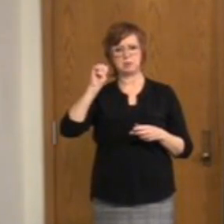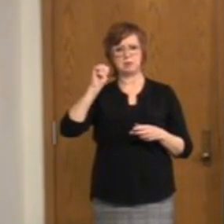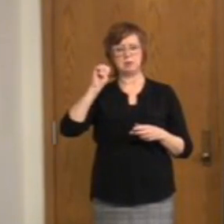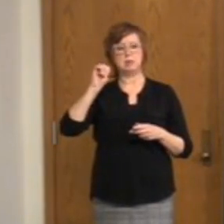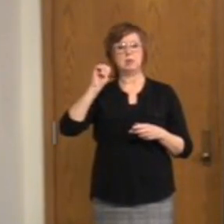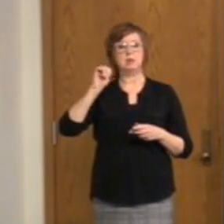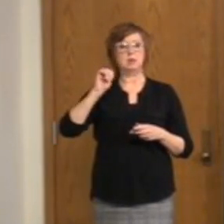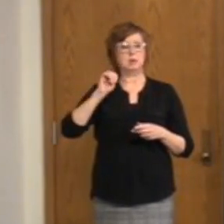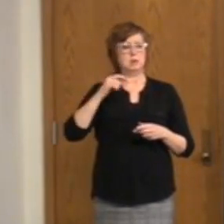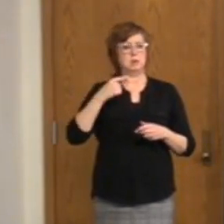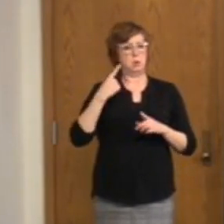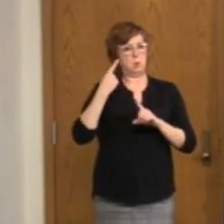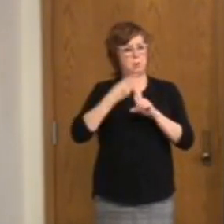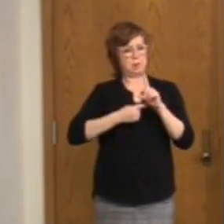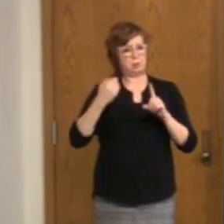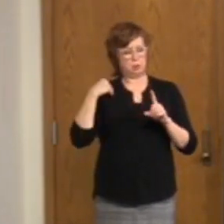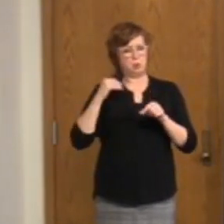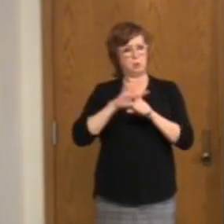to that.